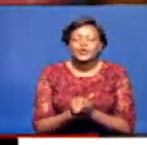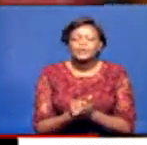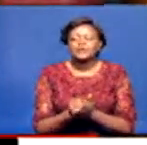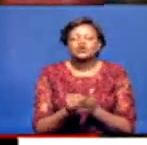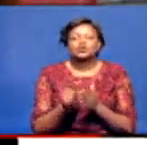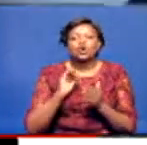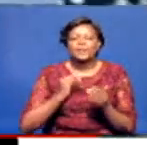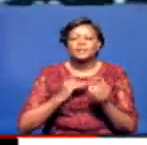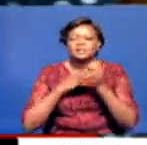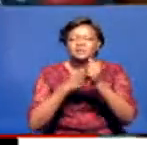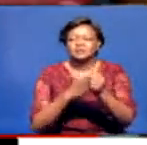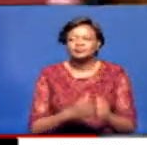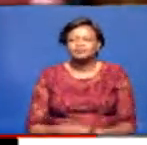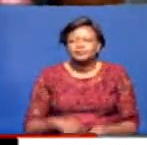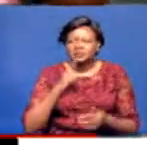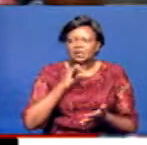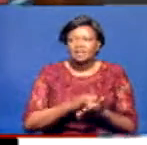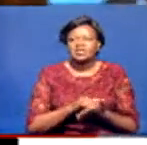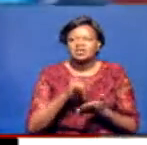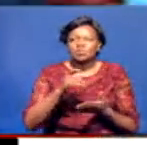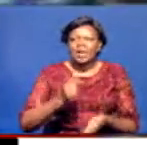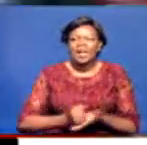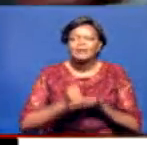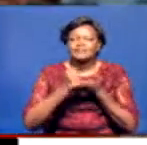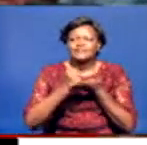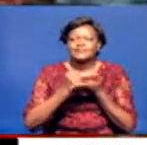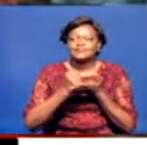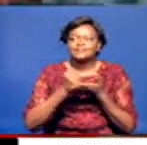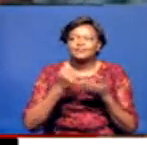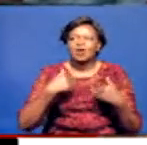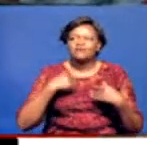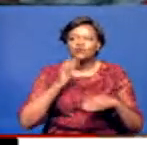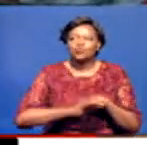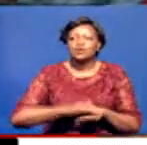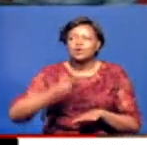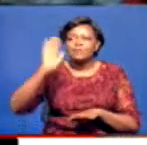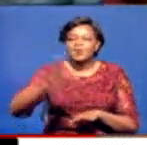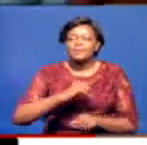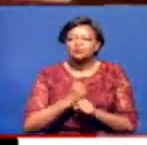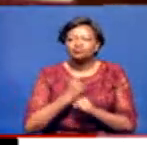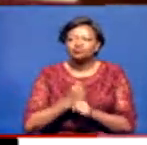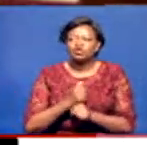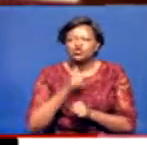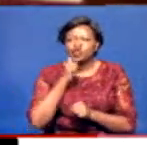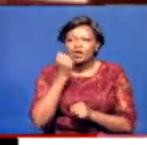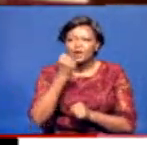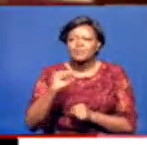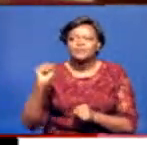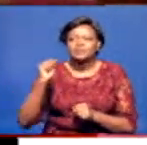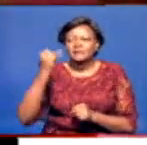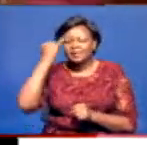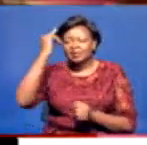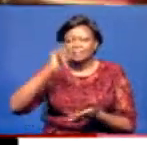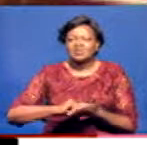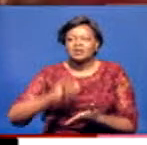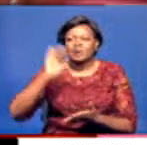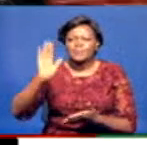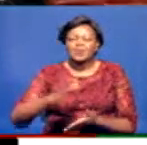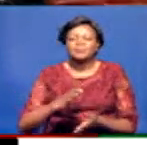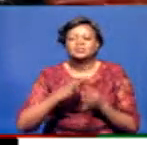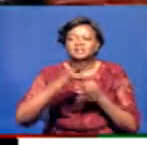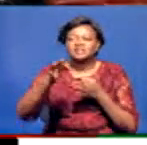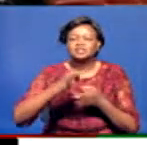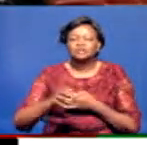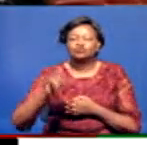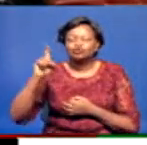The lawmakers claim the move will streamline parliamentary operations and disabuse the notion that Parliament is an extension of the